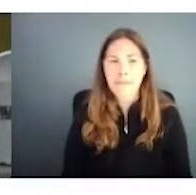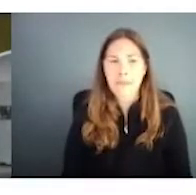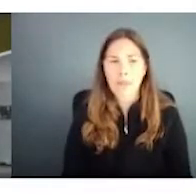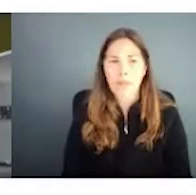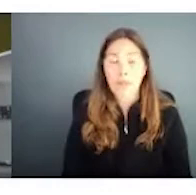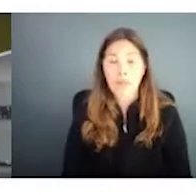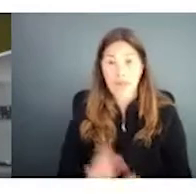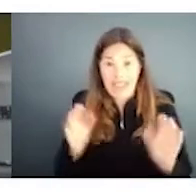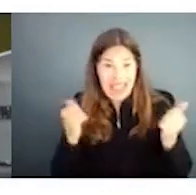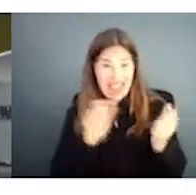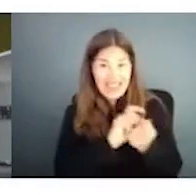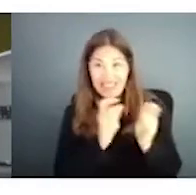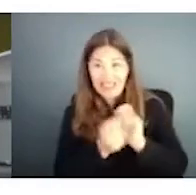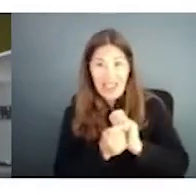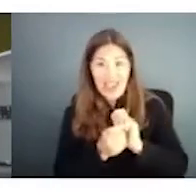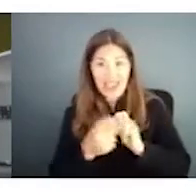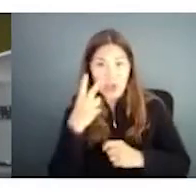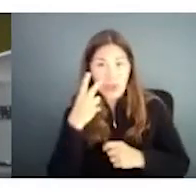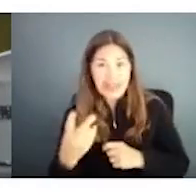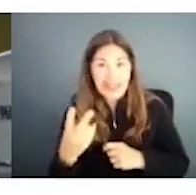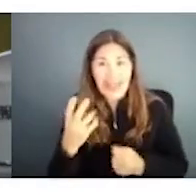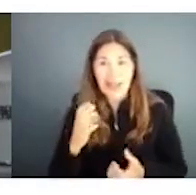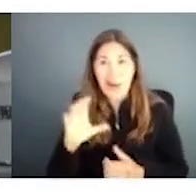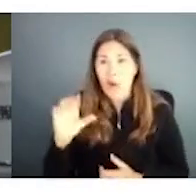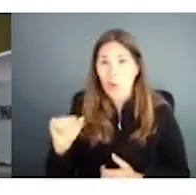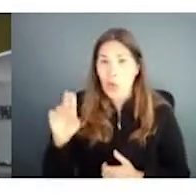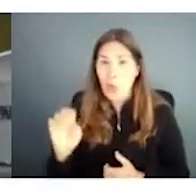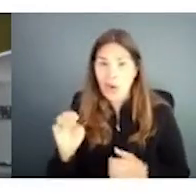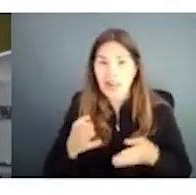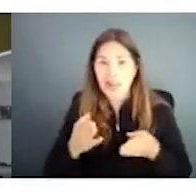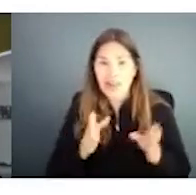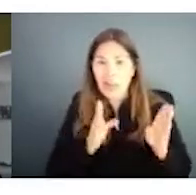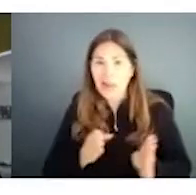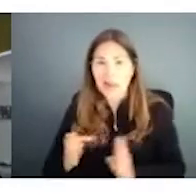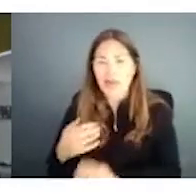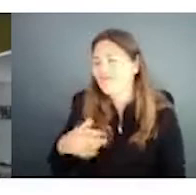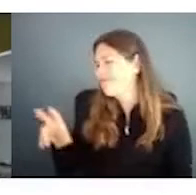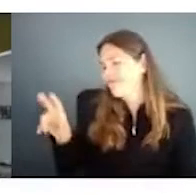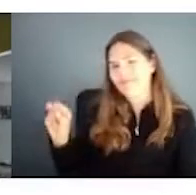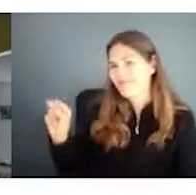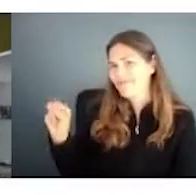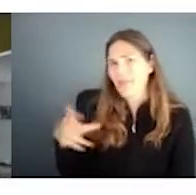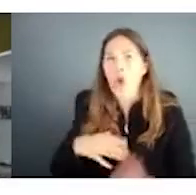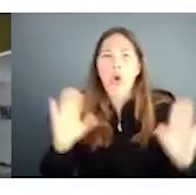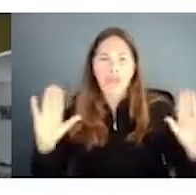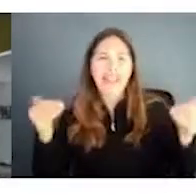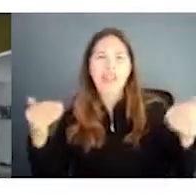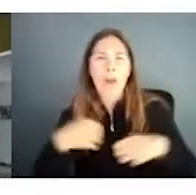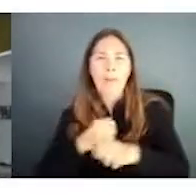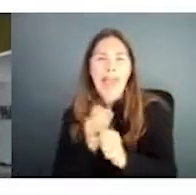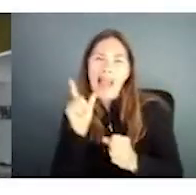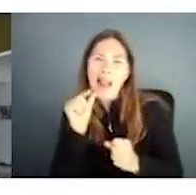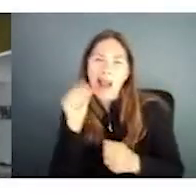Any change? Course sequencing, can you see that? Nope. All right, well, let's make lemonade, and I'll tell